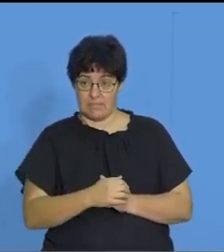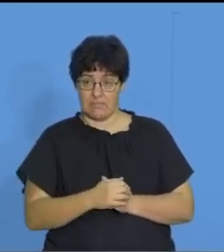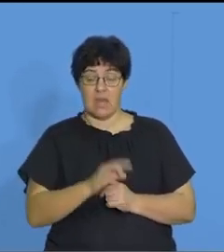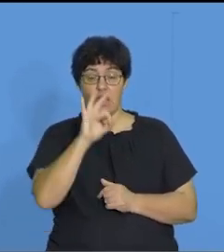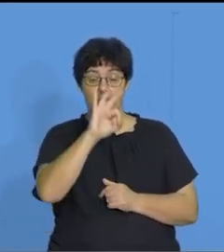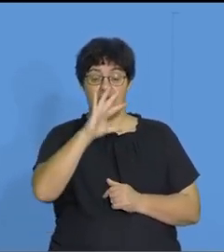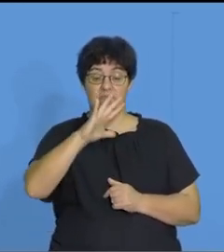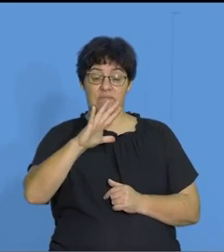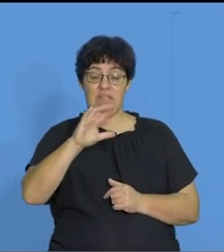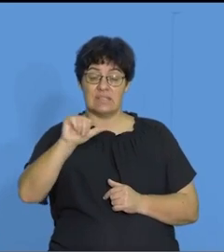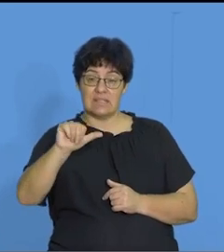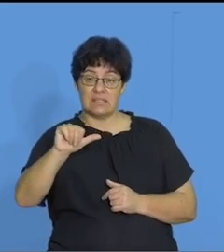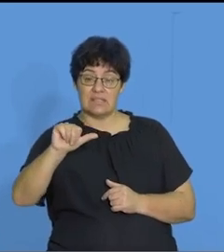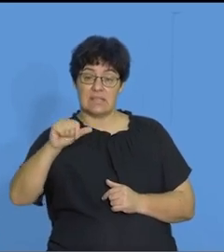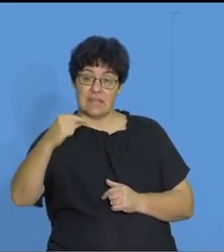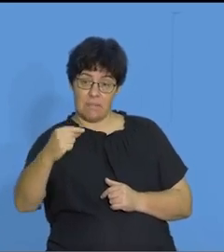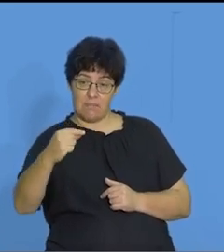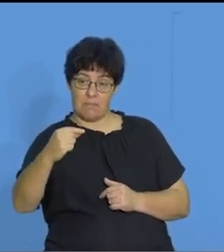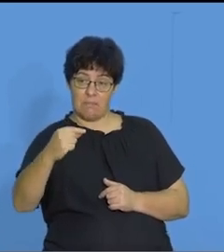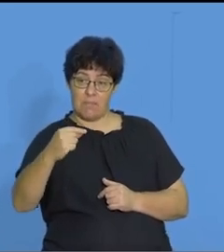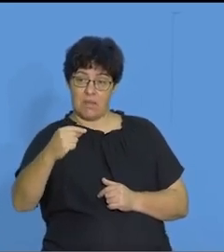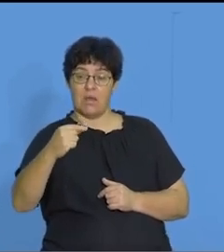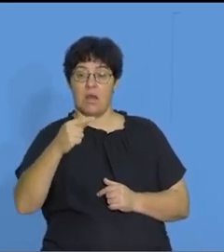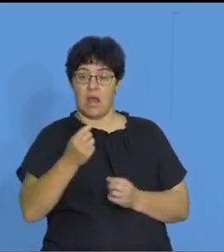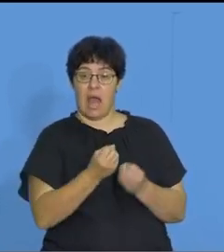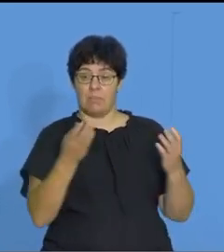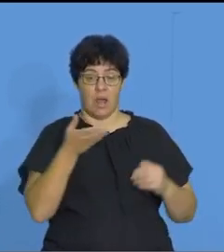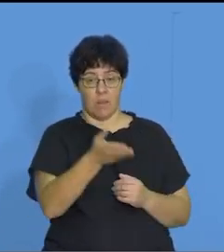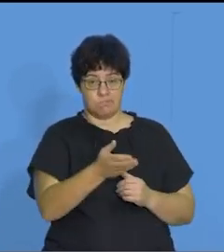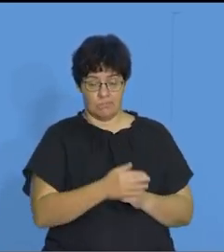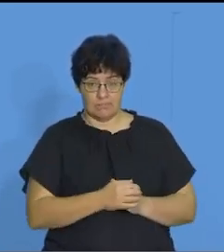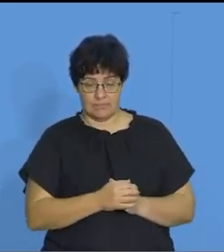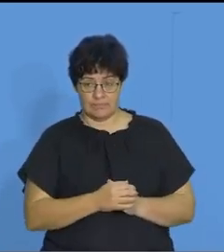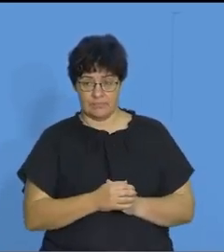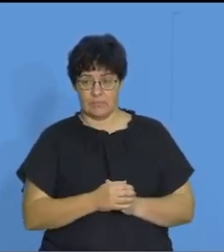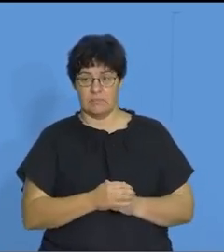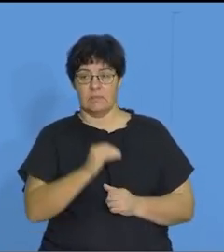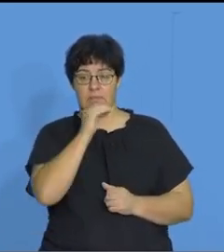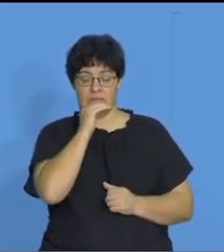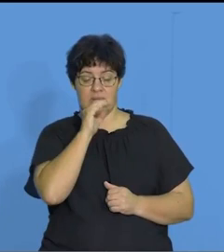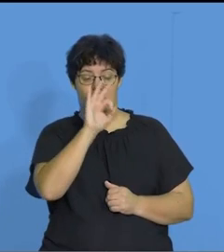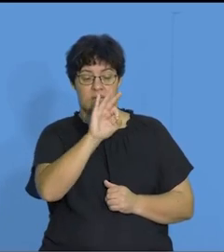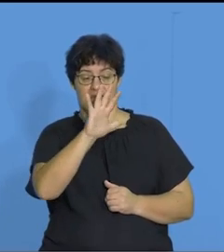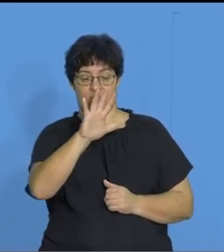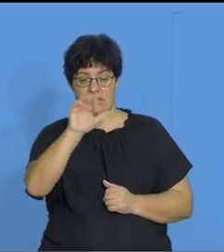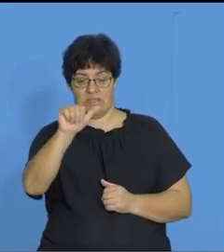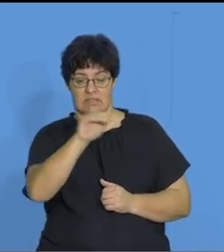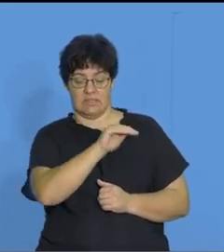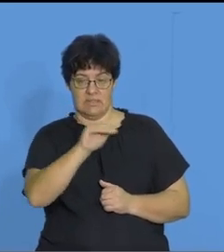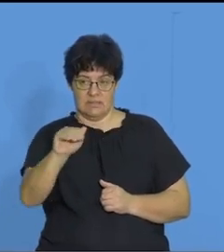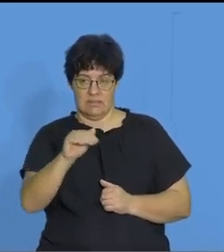in 350 grams of the monoxide, how many moles are present, okay? So it's gonna be